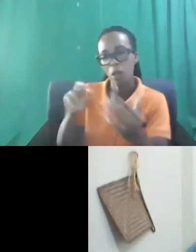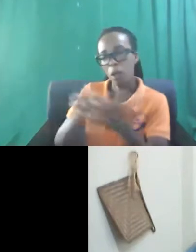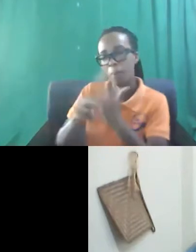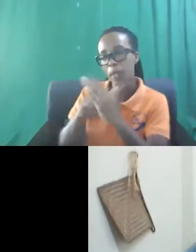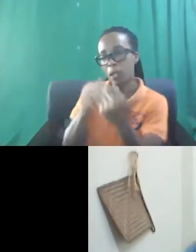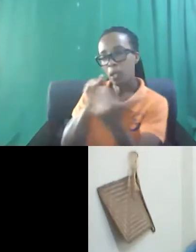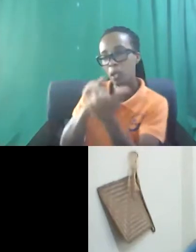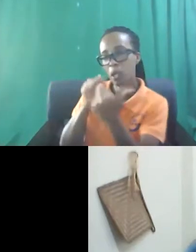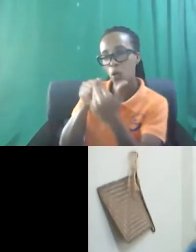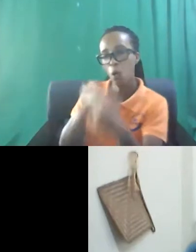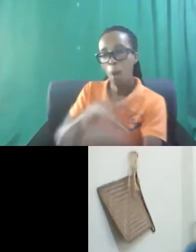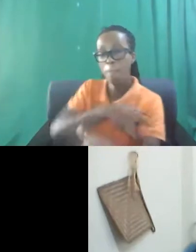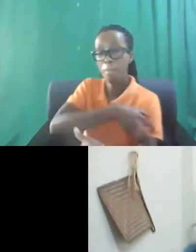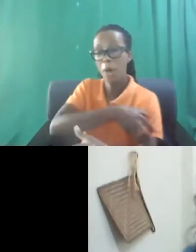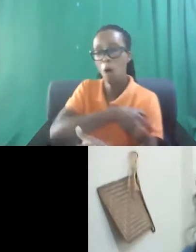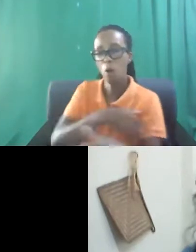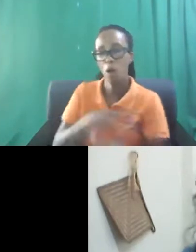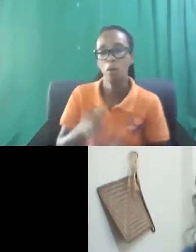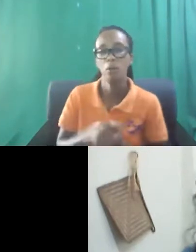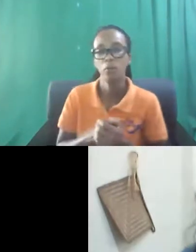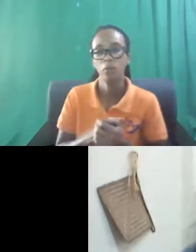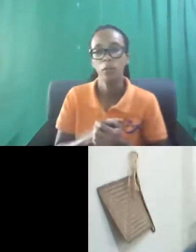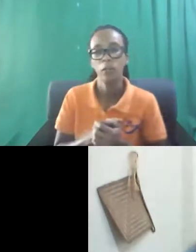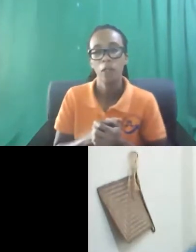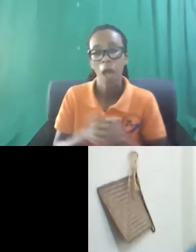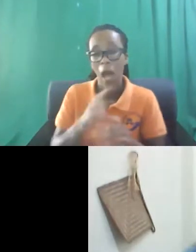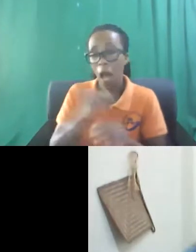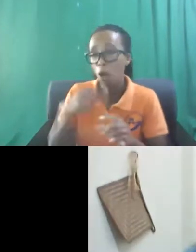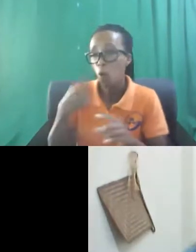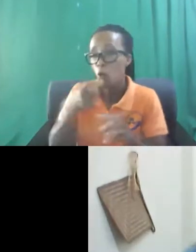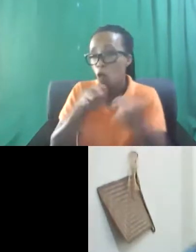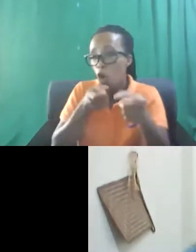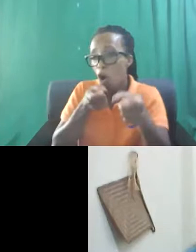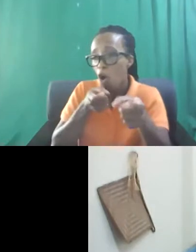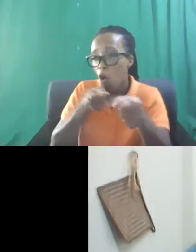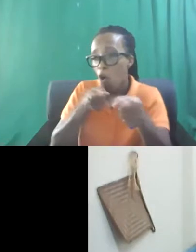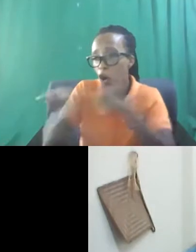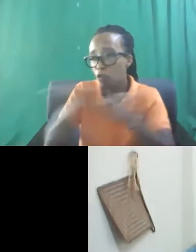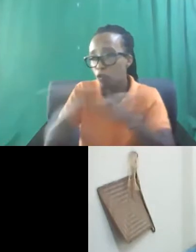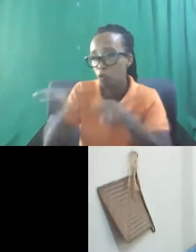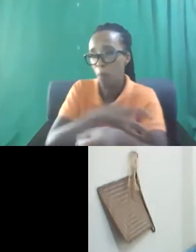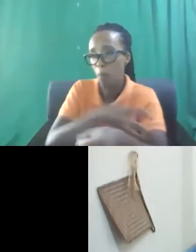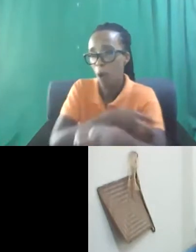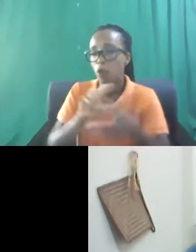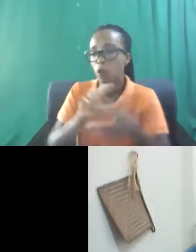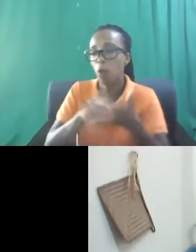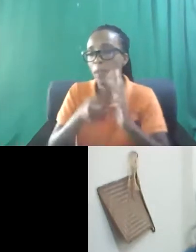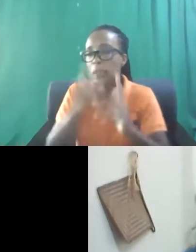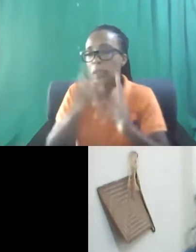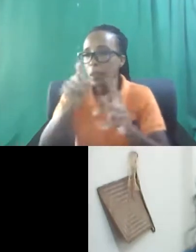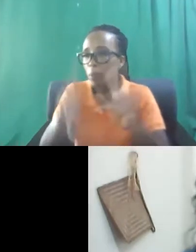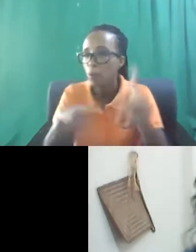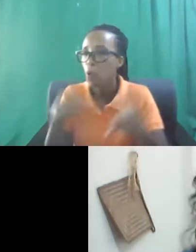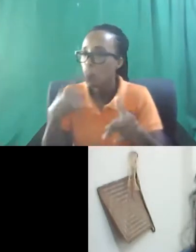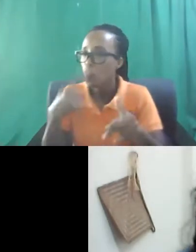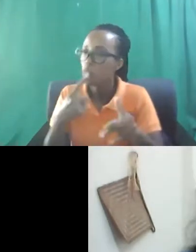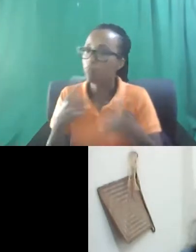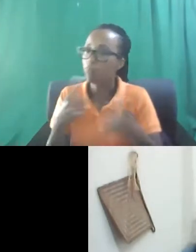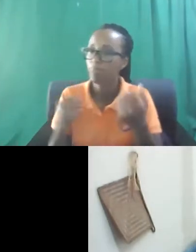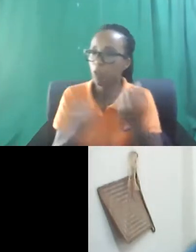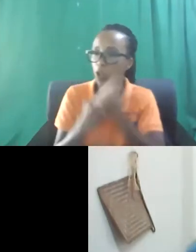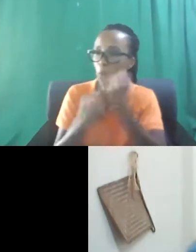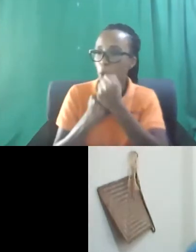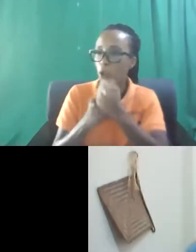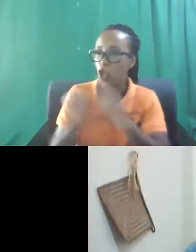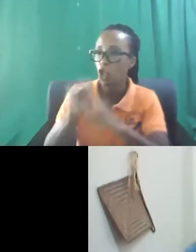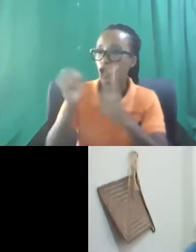plays out. So we need people who are advocating for social justice there. We need people